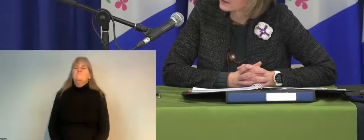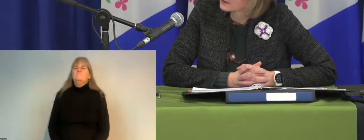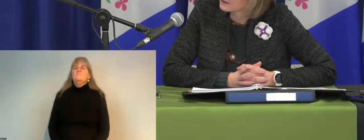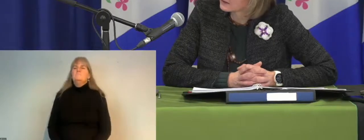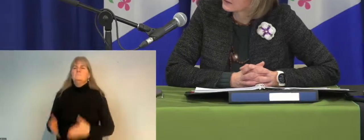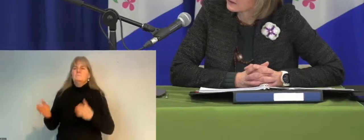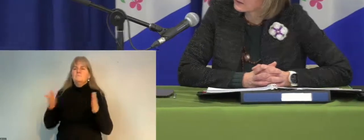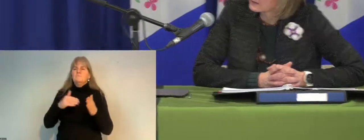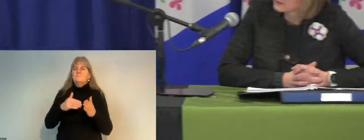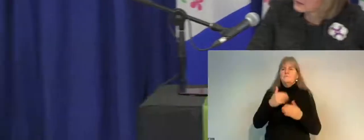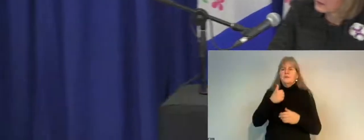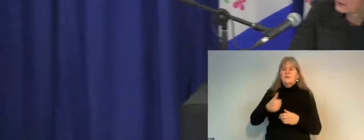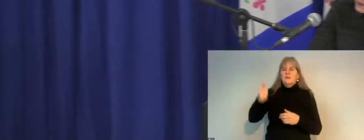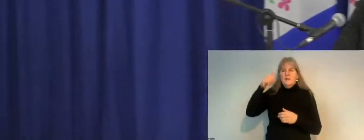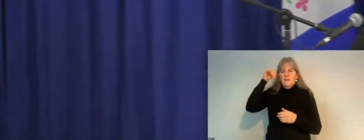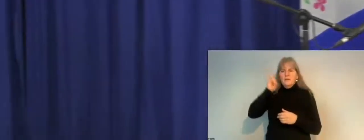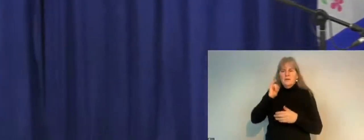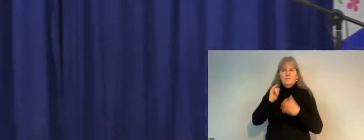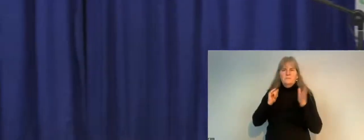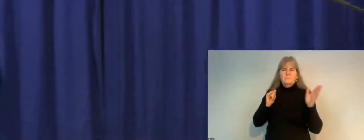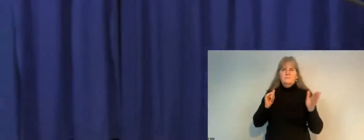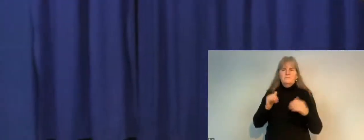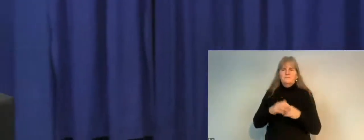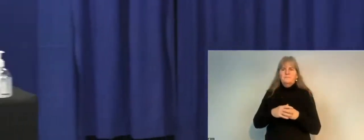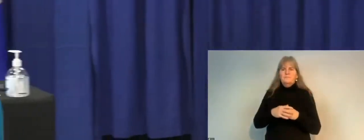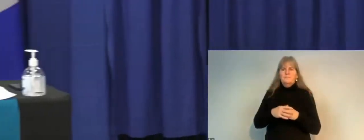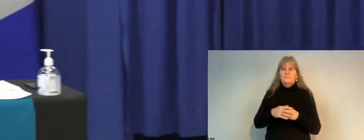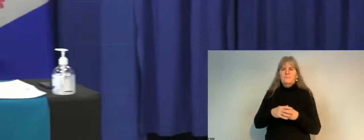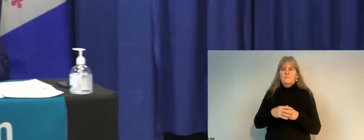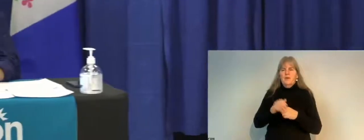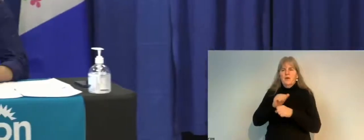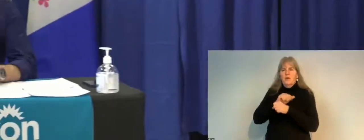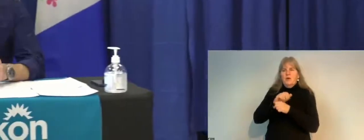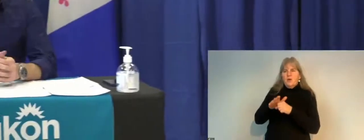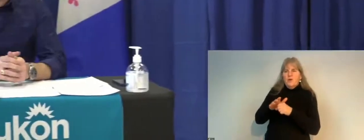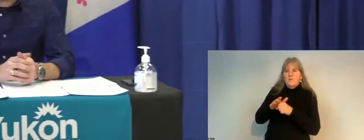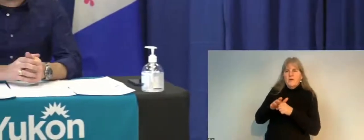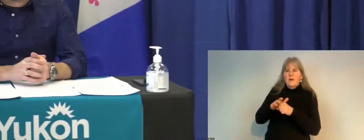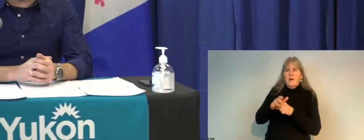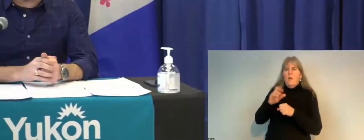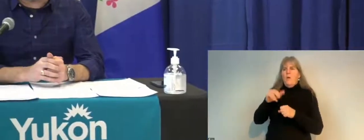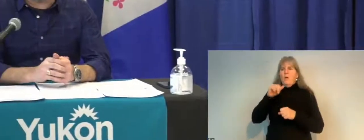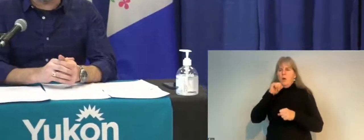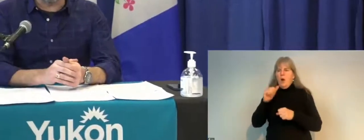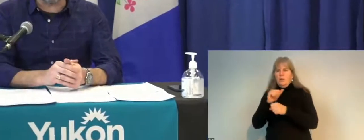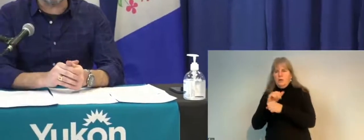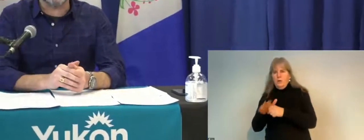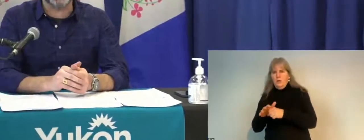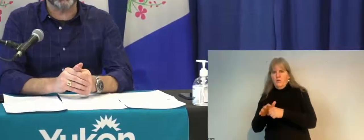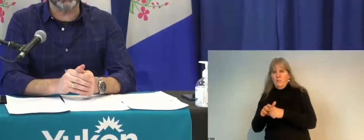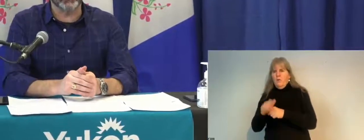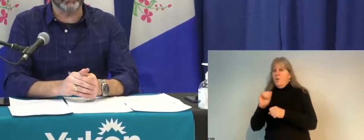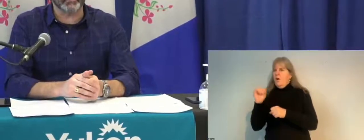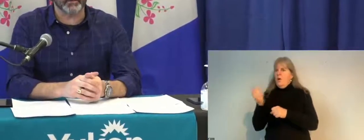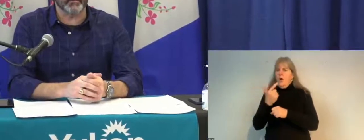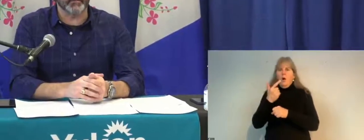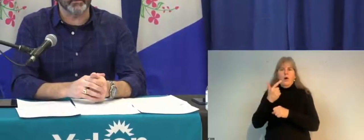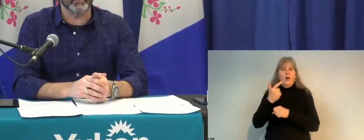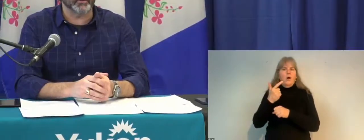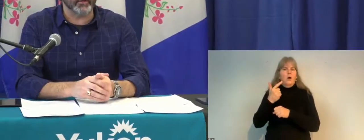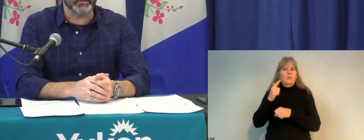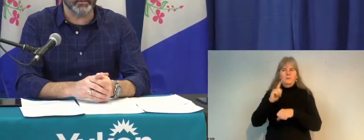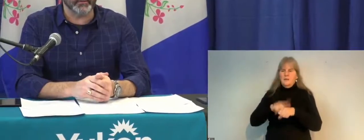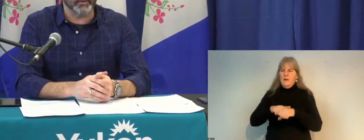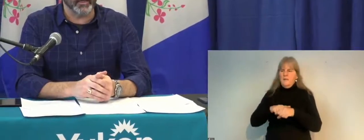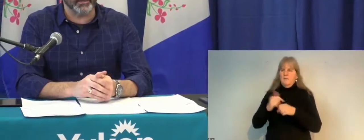Just add that whether it's in COVID days or not in COVID days, we have always received exceptional service from the